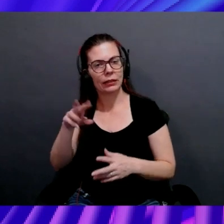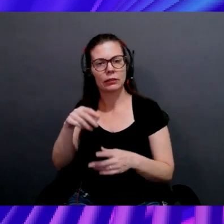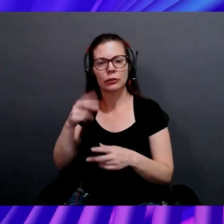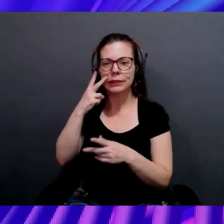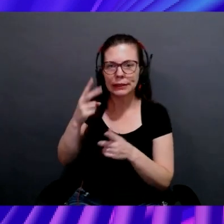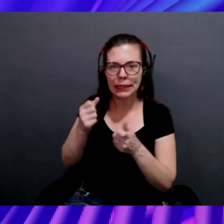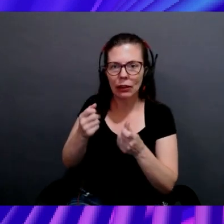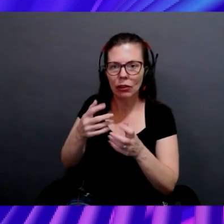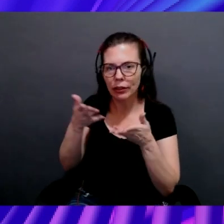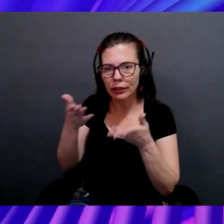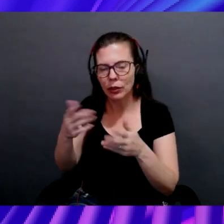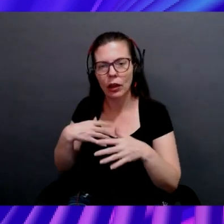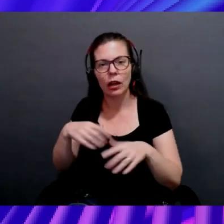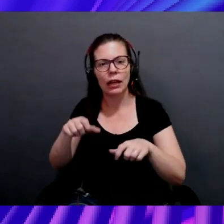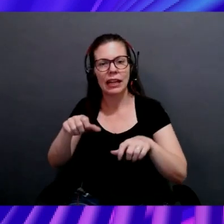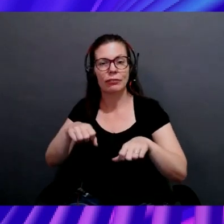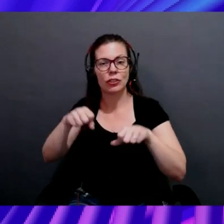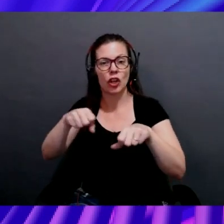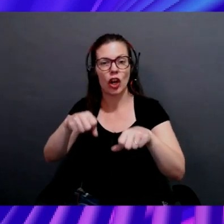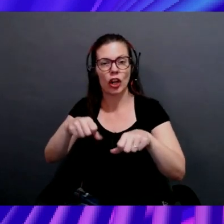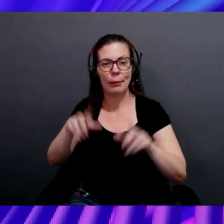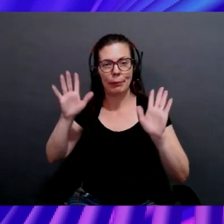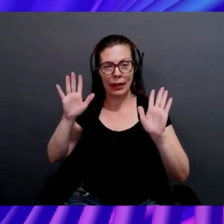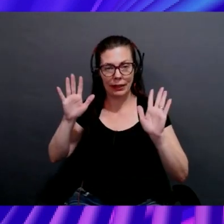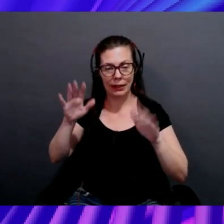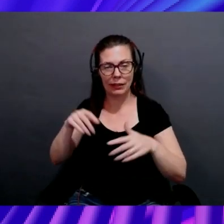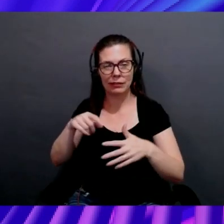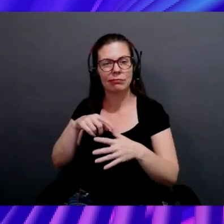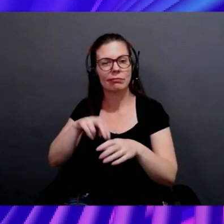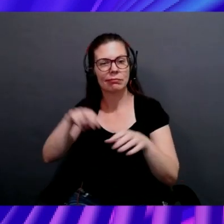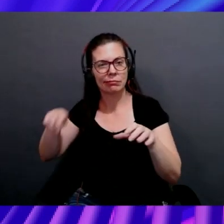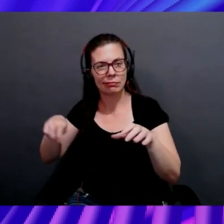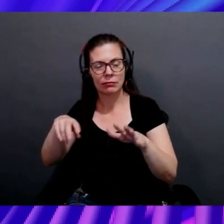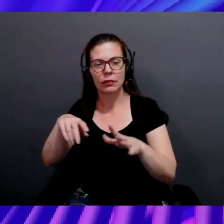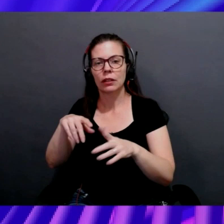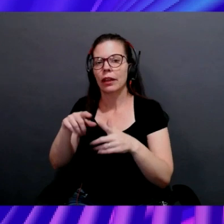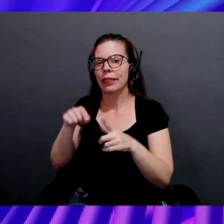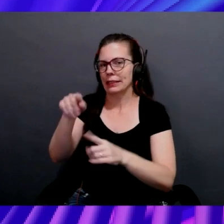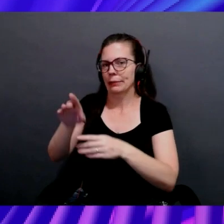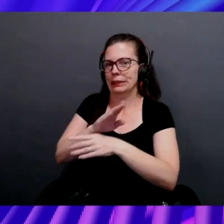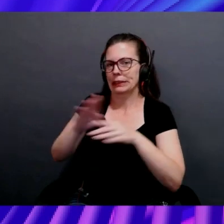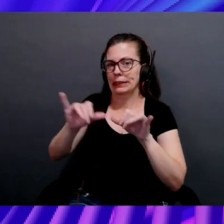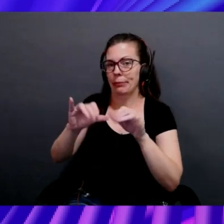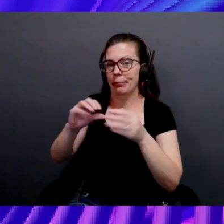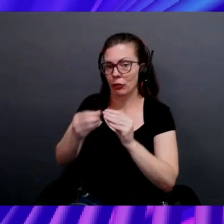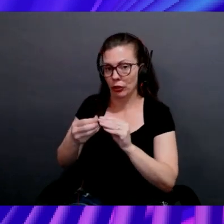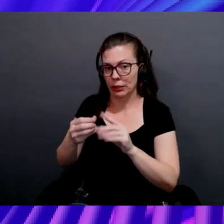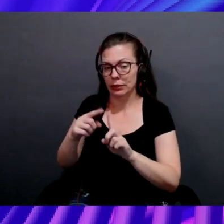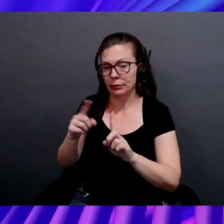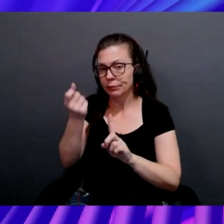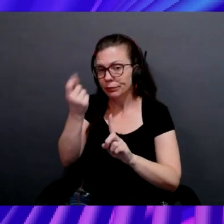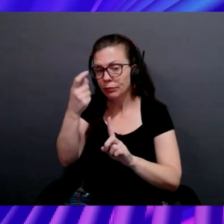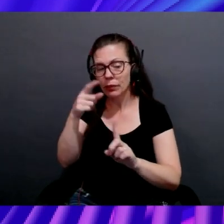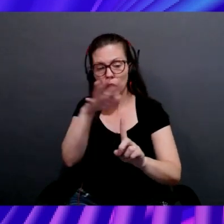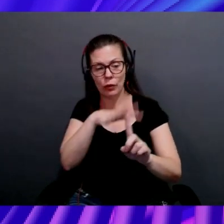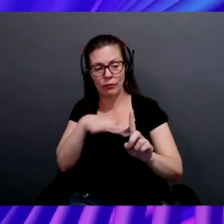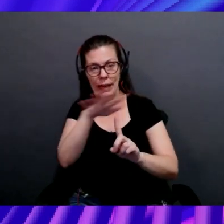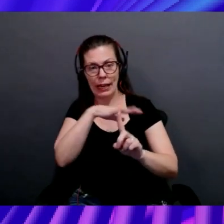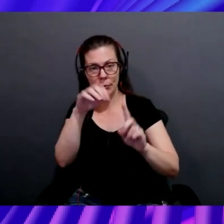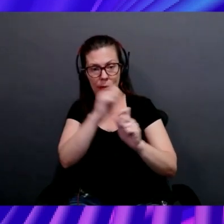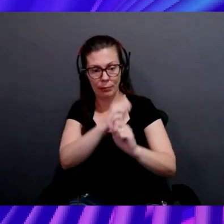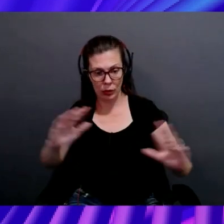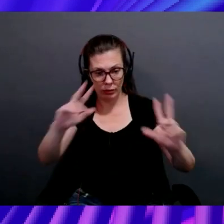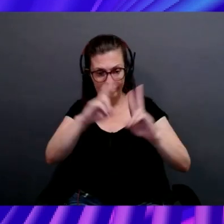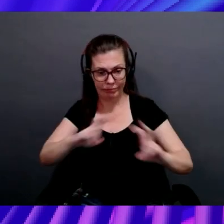carts. These are all business metrics, but what you want to do when you dive into your environment is focus on